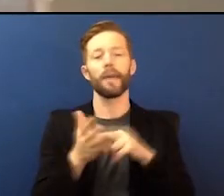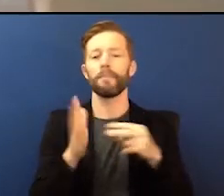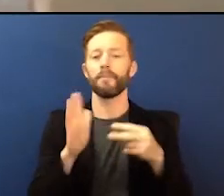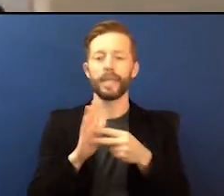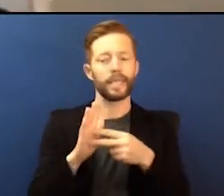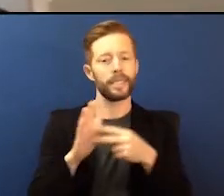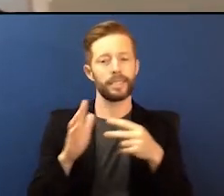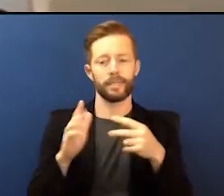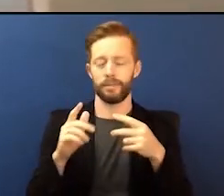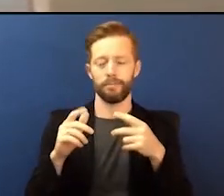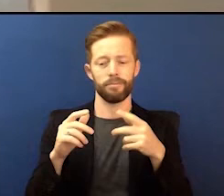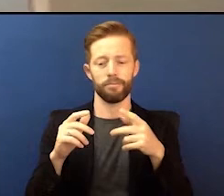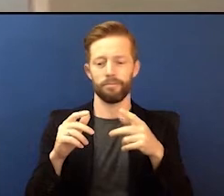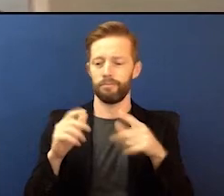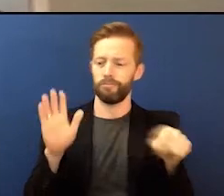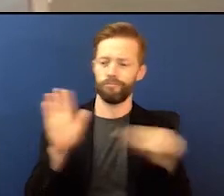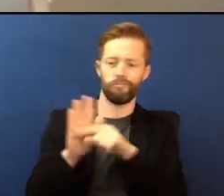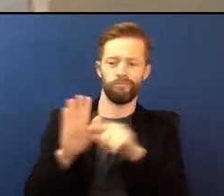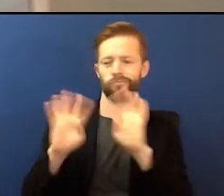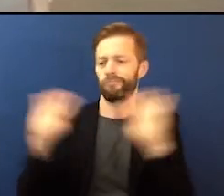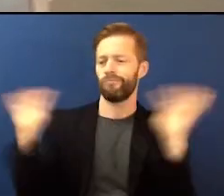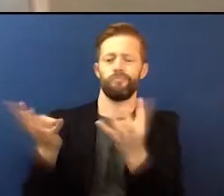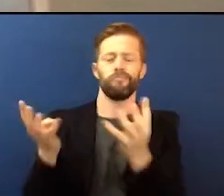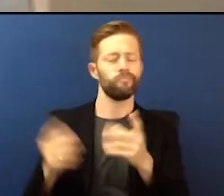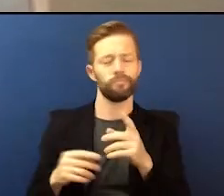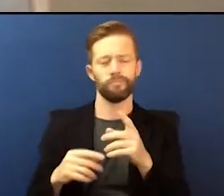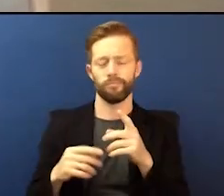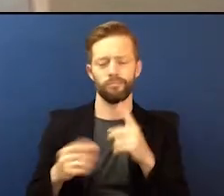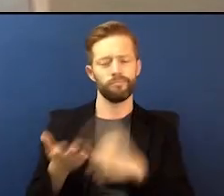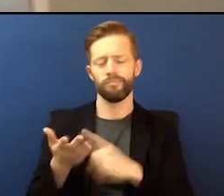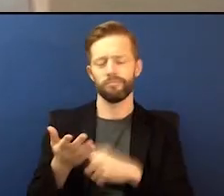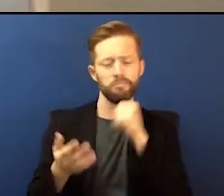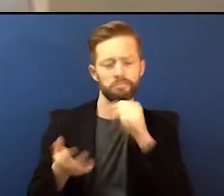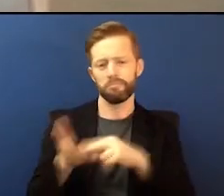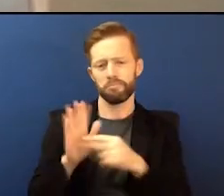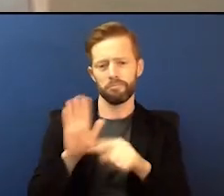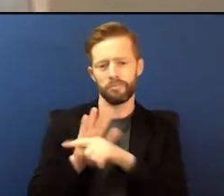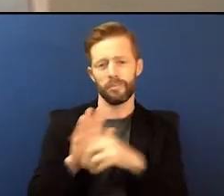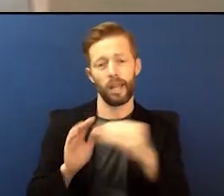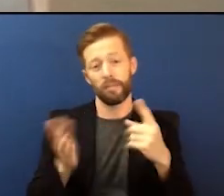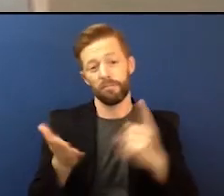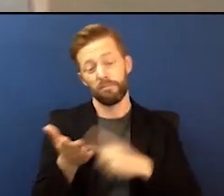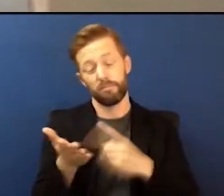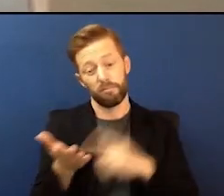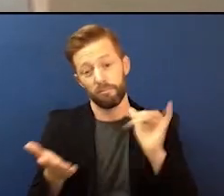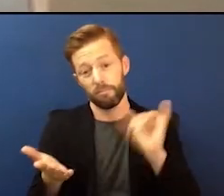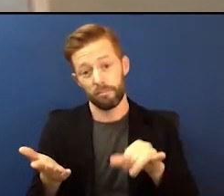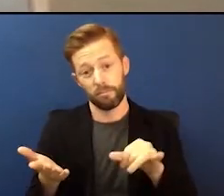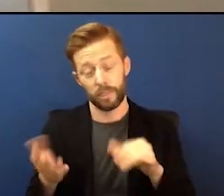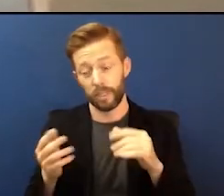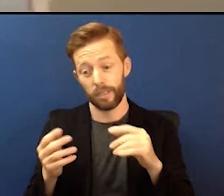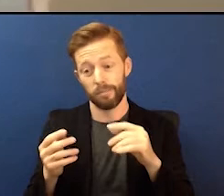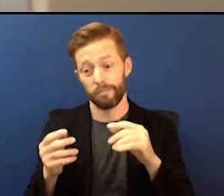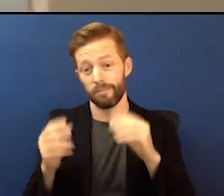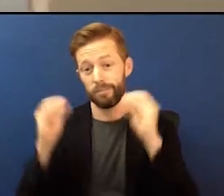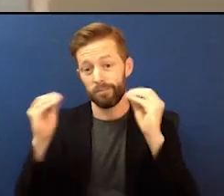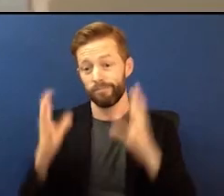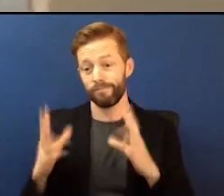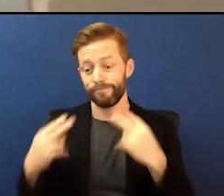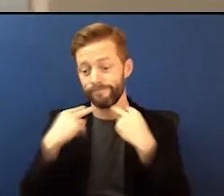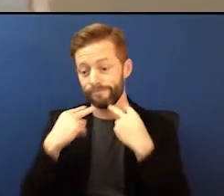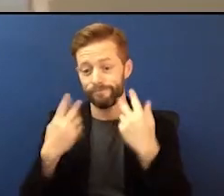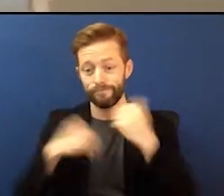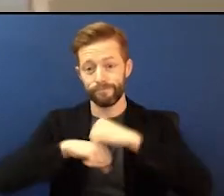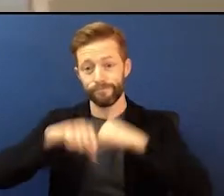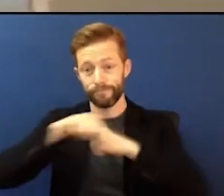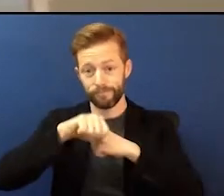about large group conversations, because I think they're important. And like I said, sometimes, that's the majority of the type of conversations that a